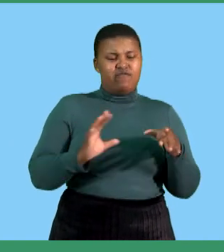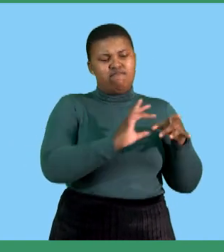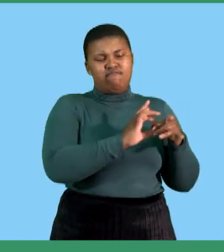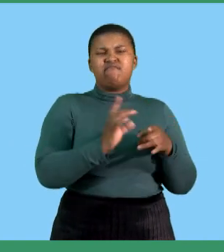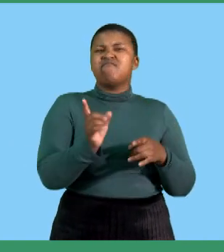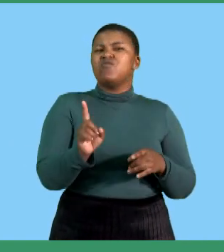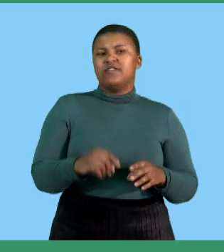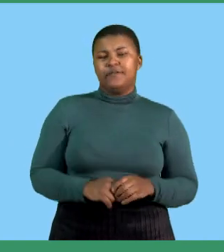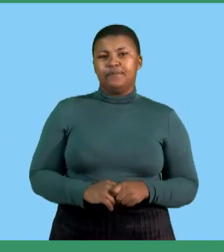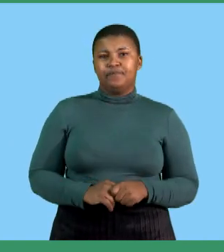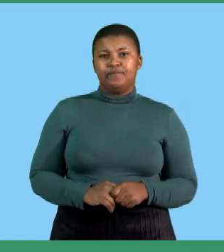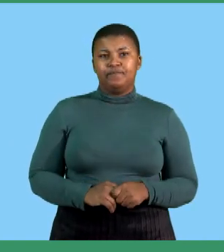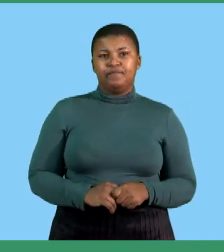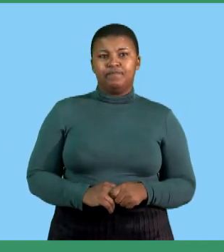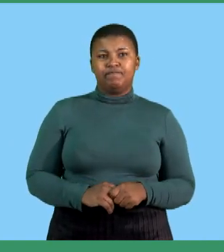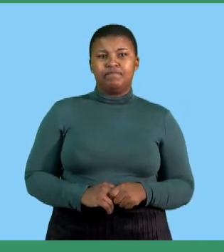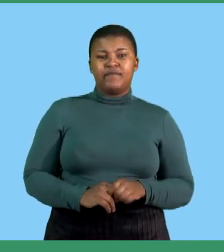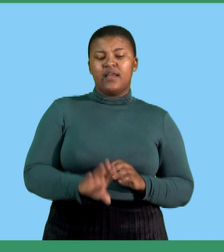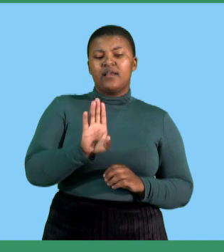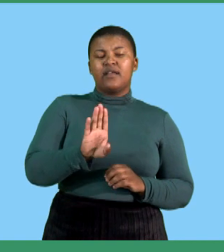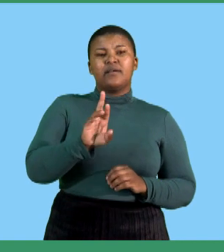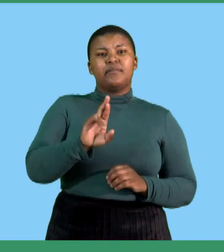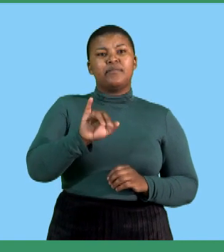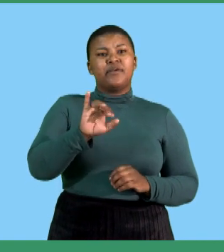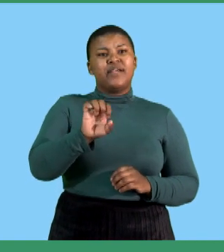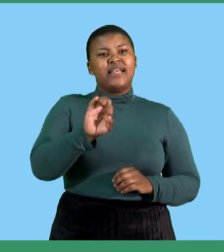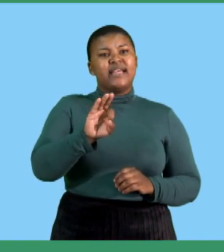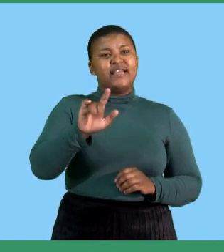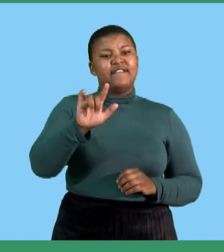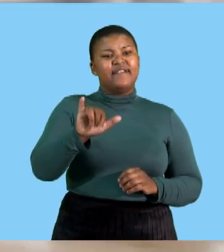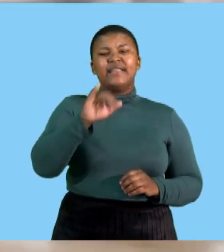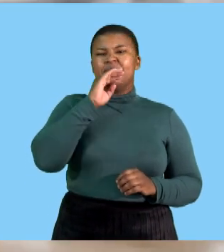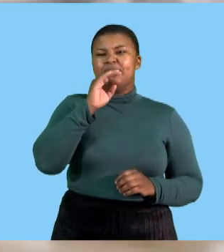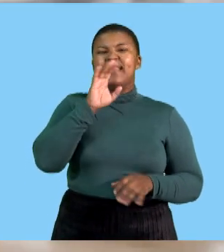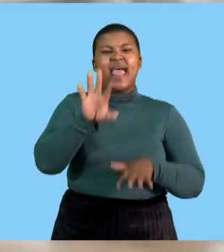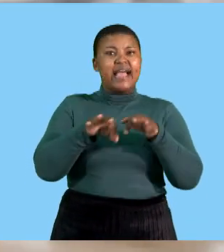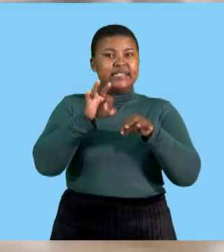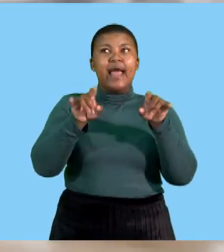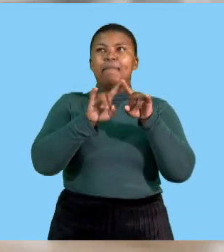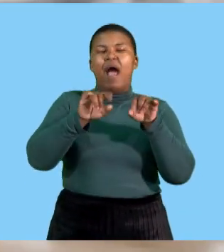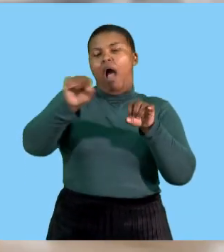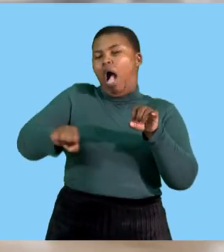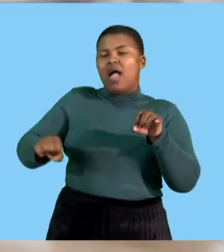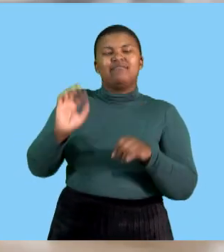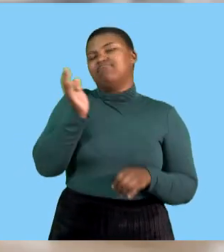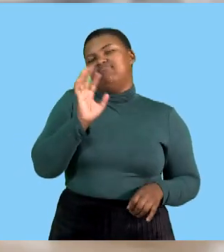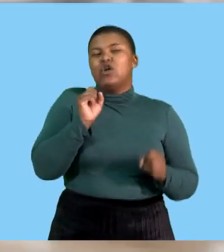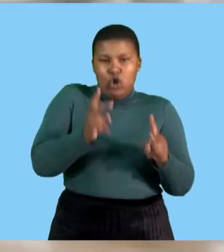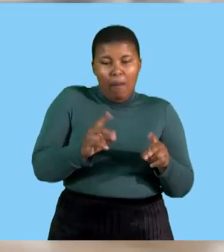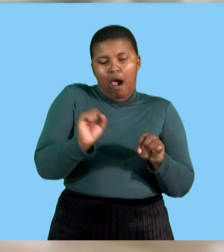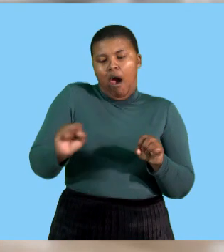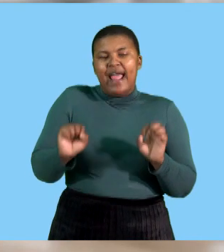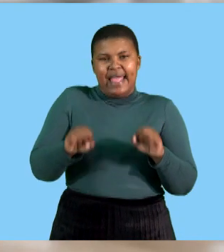their supplier. Okay, so briefly explain means you're going to discuss it, but not as extensively as you